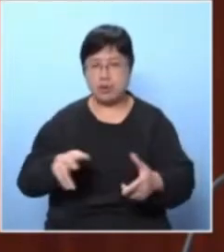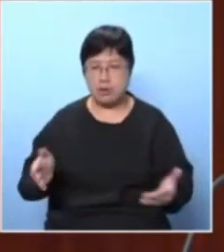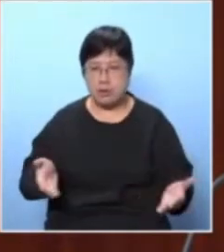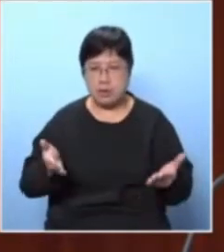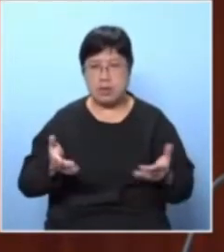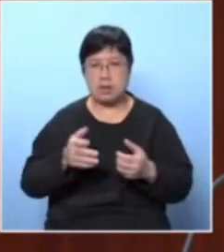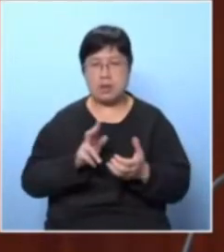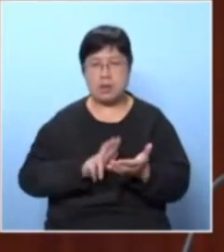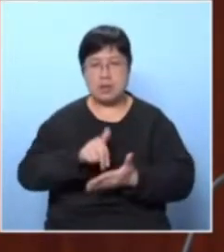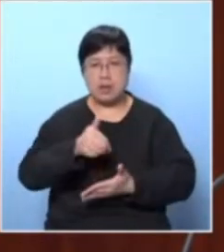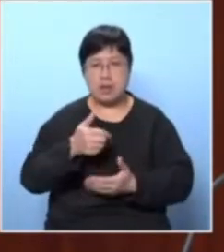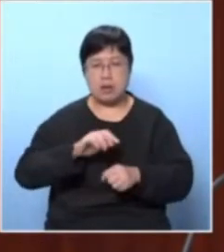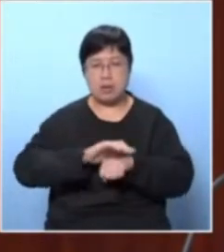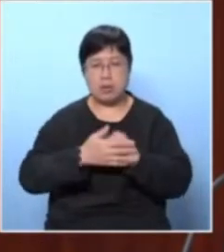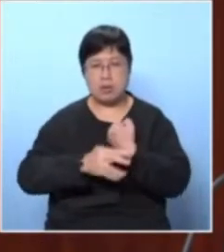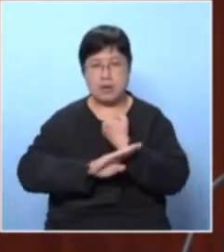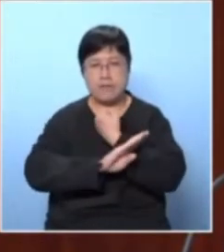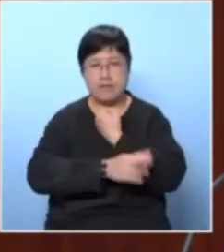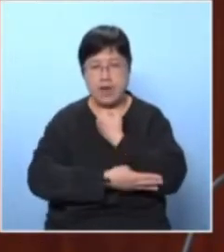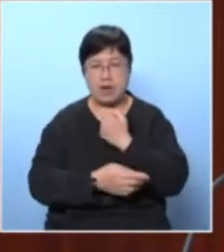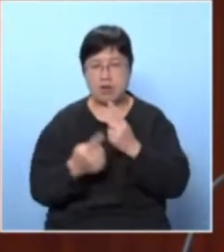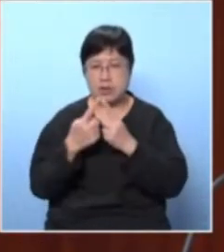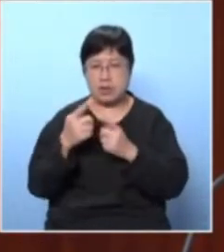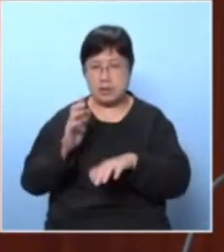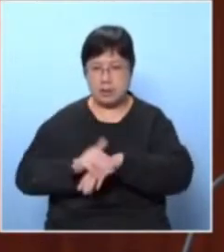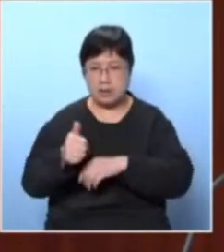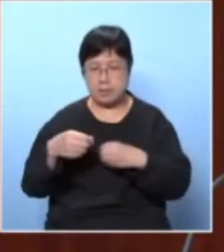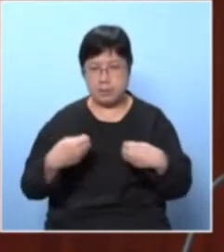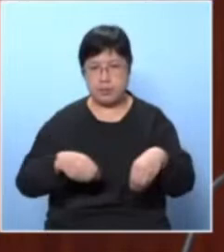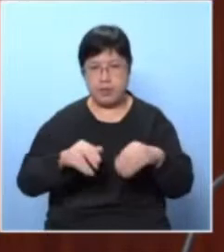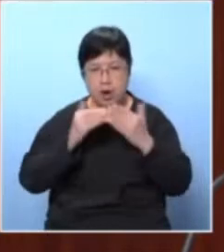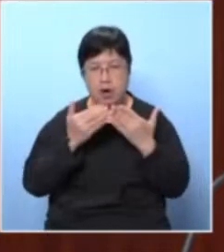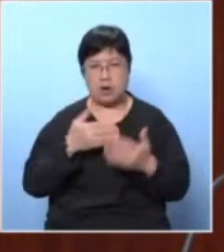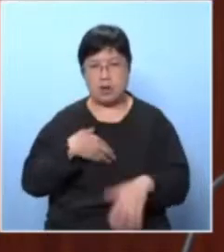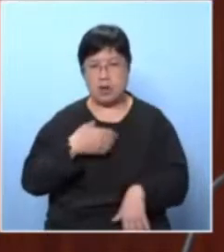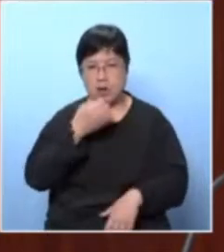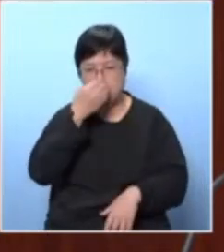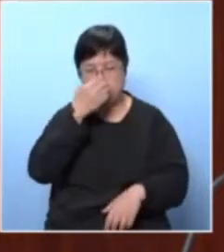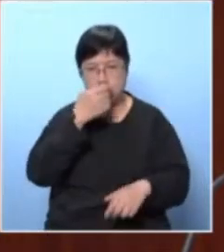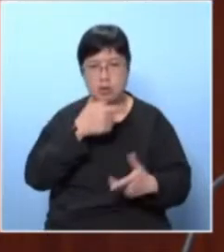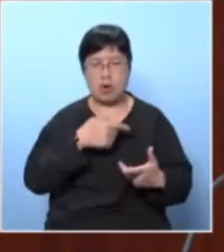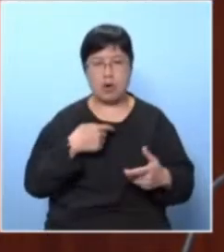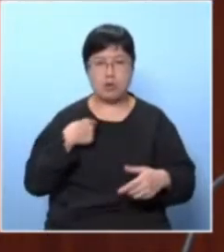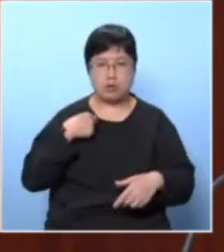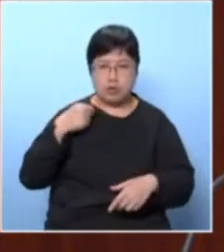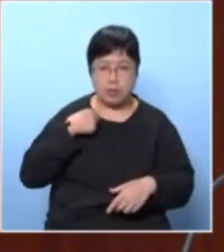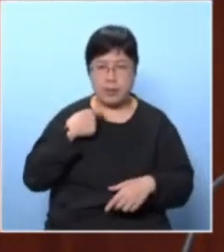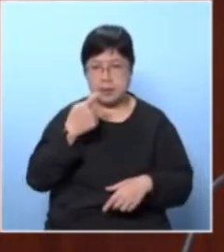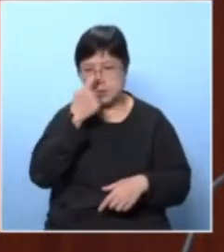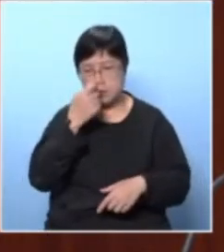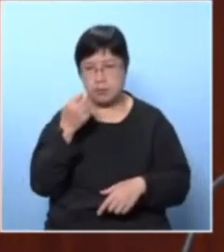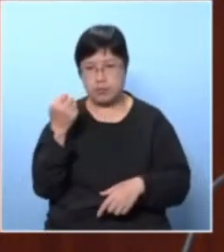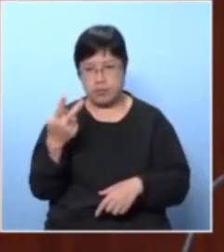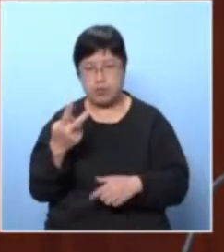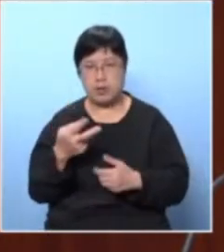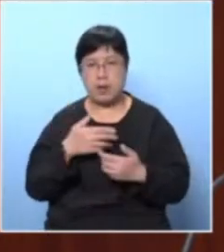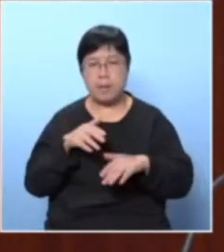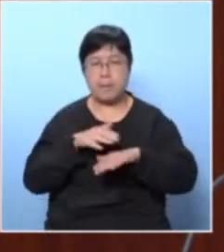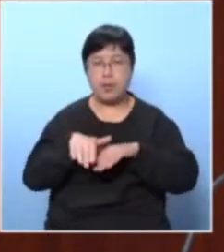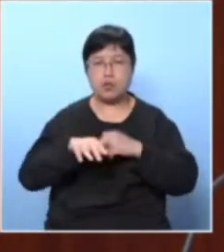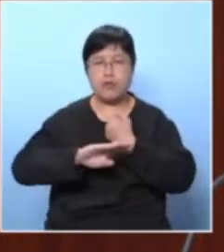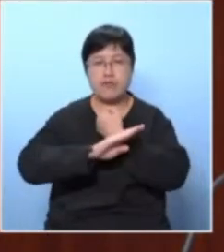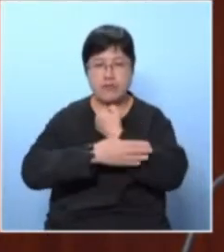the establishment of the Hong Kong International Legal Talents Training Academy. Capitalizing on Hong Kong's bilingual common